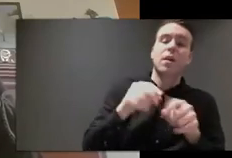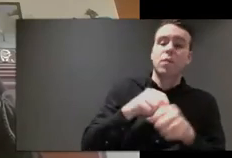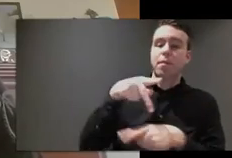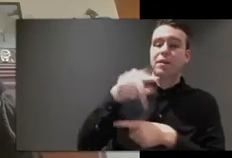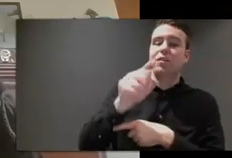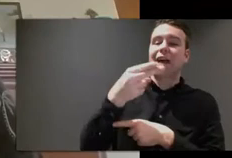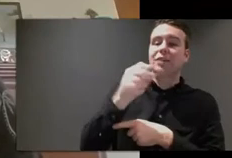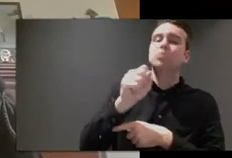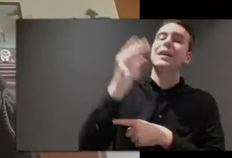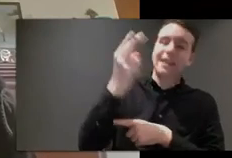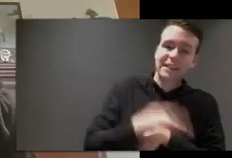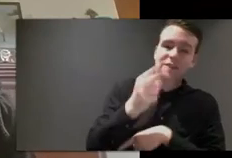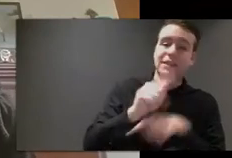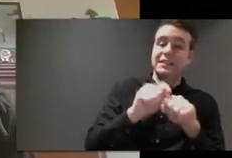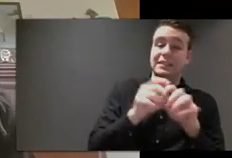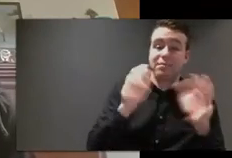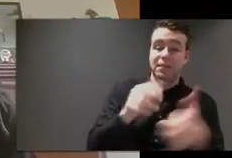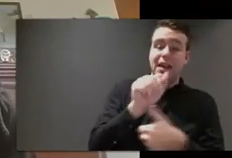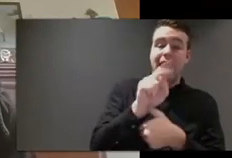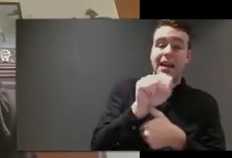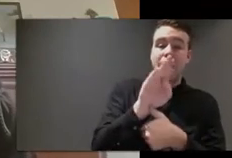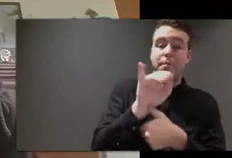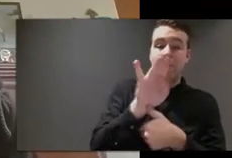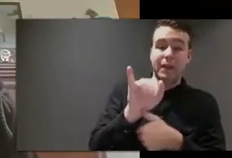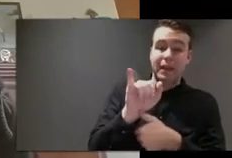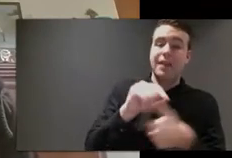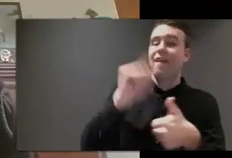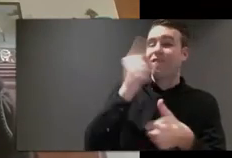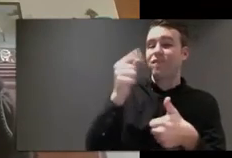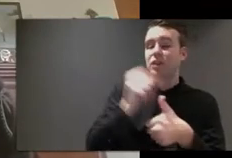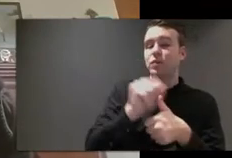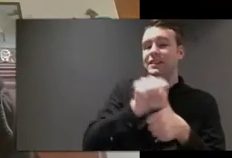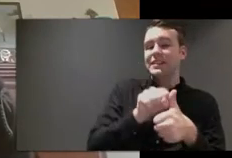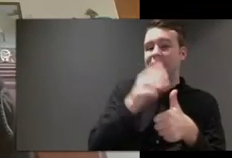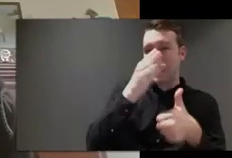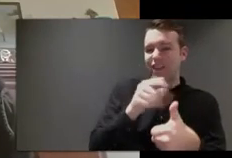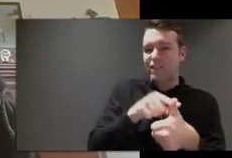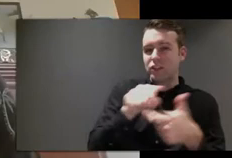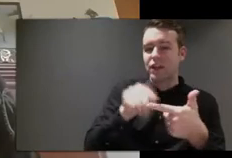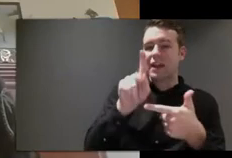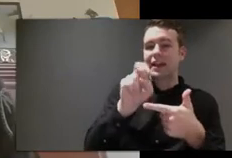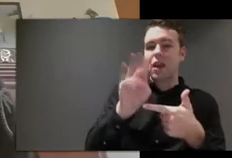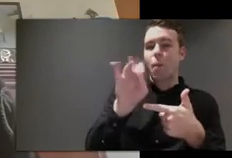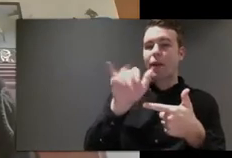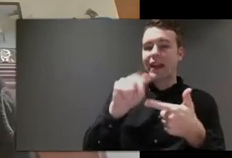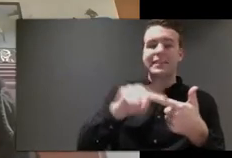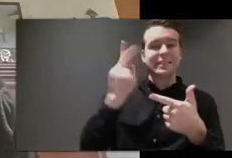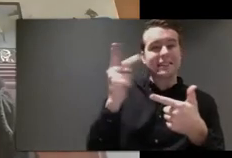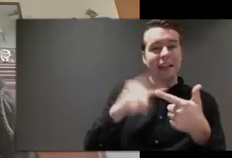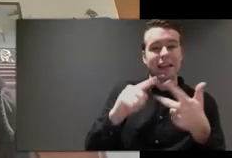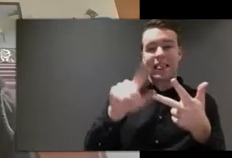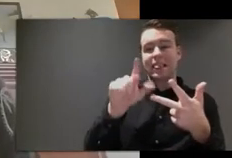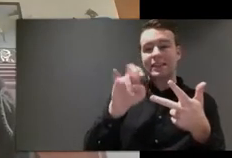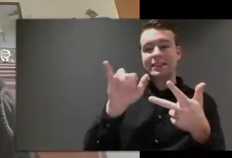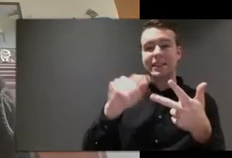history. Team members included Anna Bibby, who placed first in the state individually, Hannah O'Brien, who placed second, Lindsay